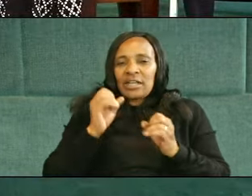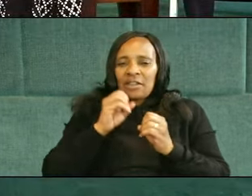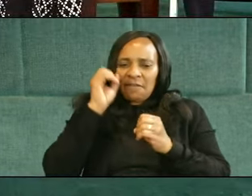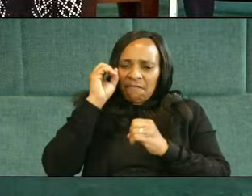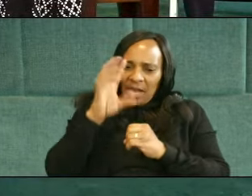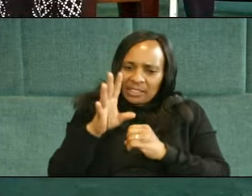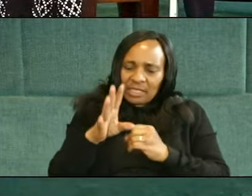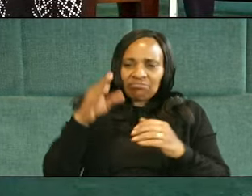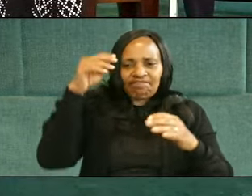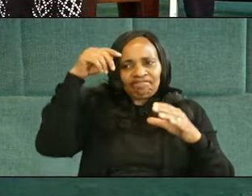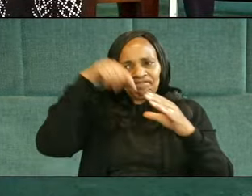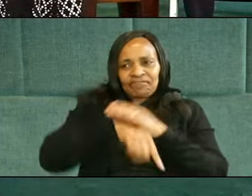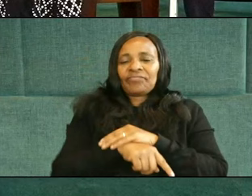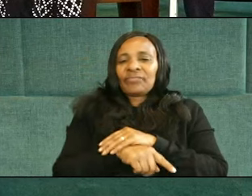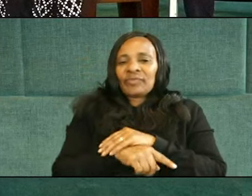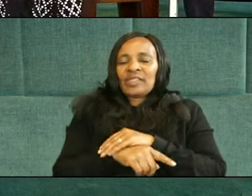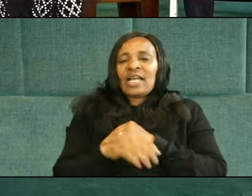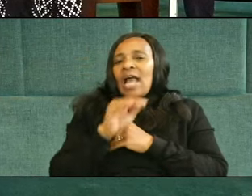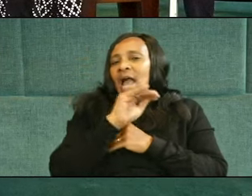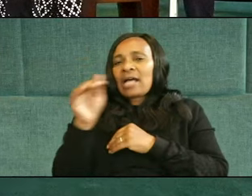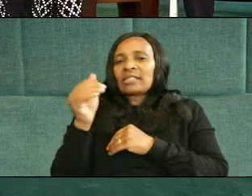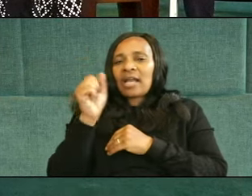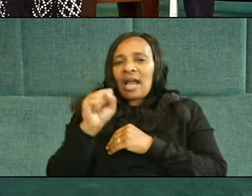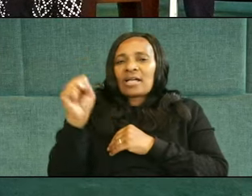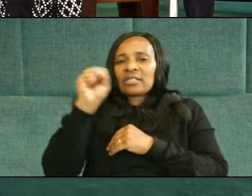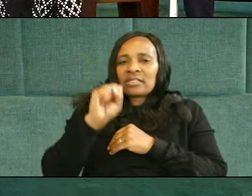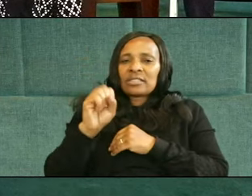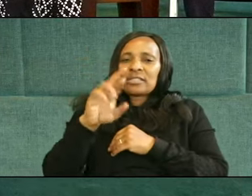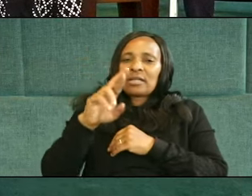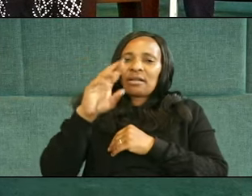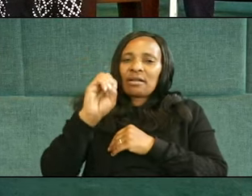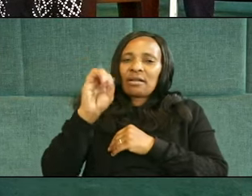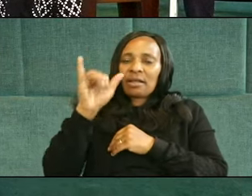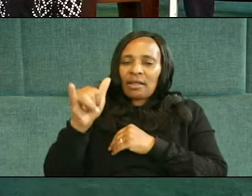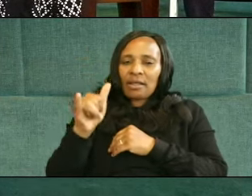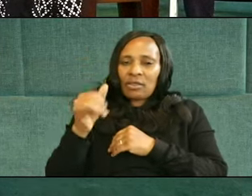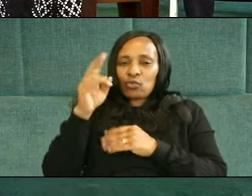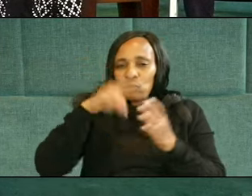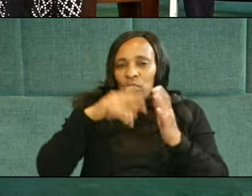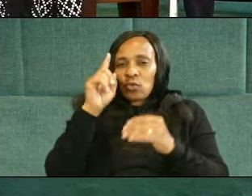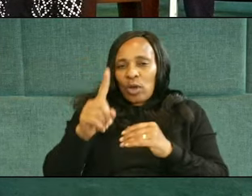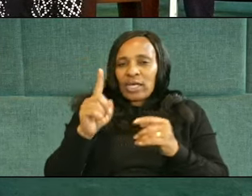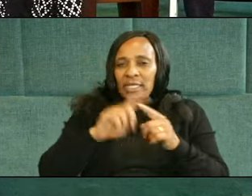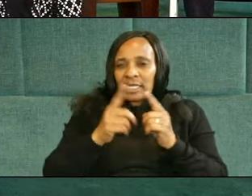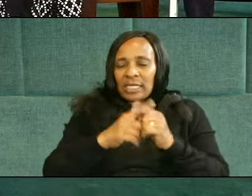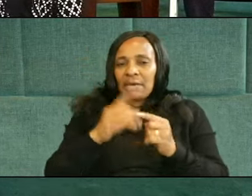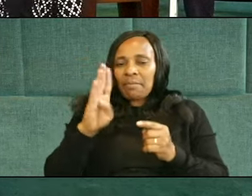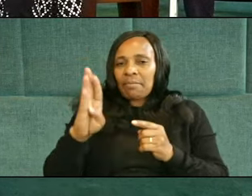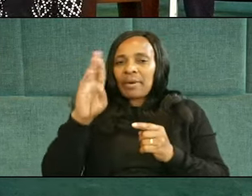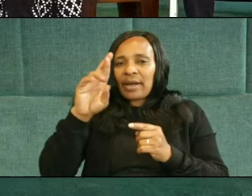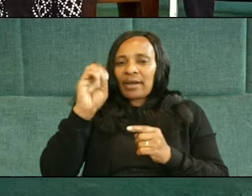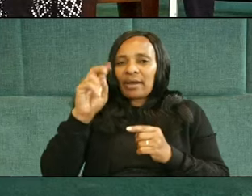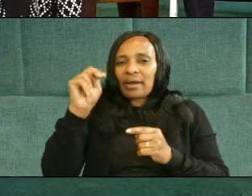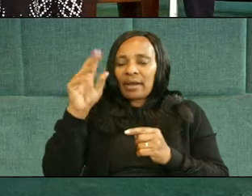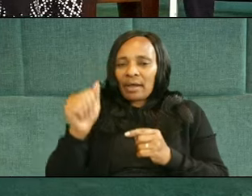insight. I'll ask Ashley to read one, and then Brenda can read the other one.